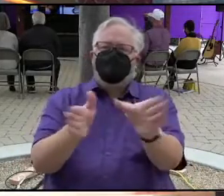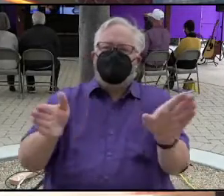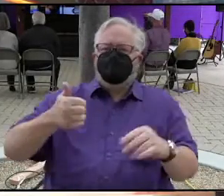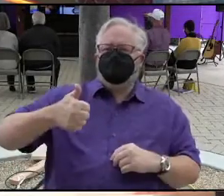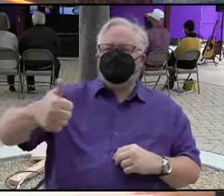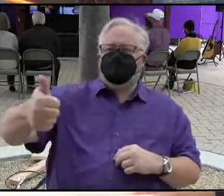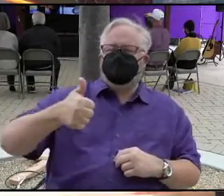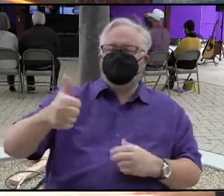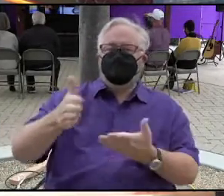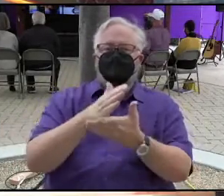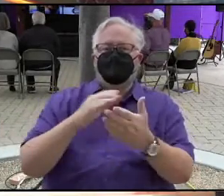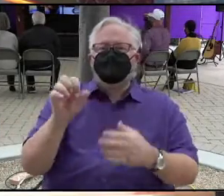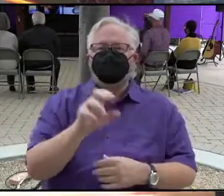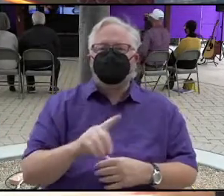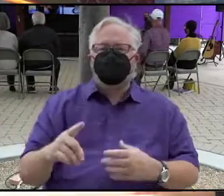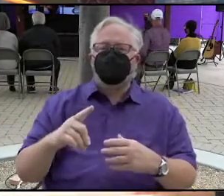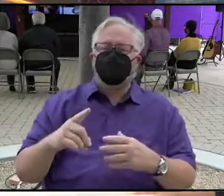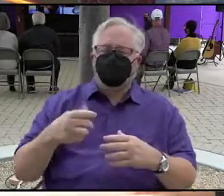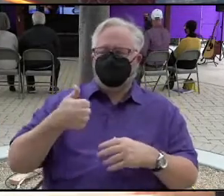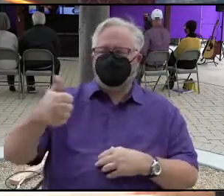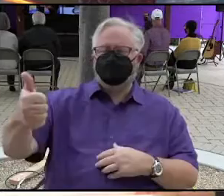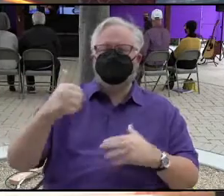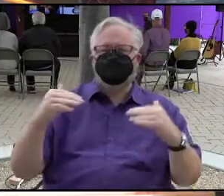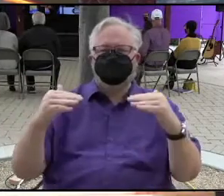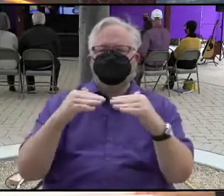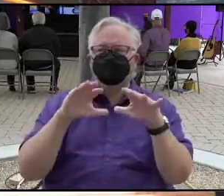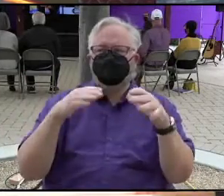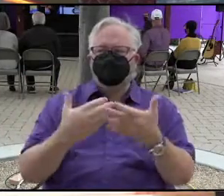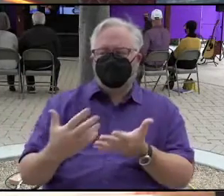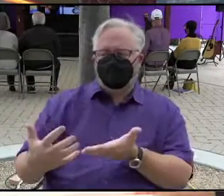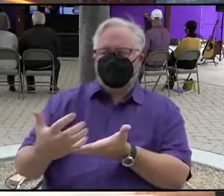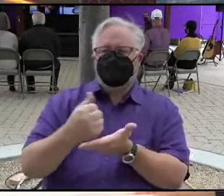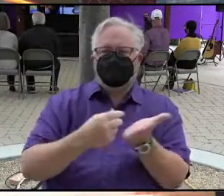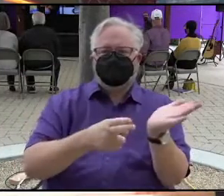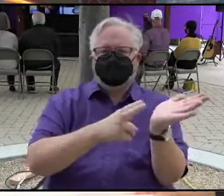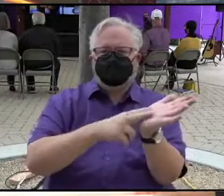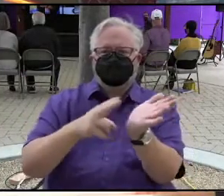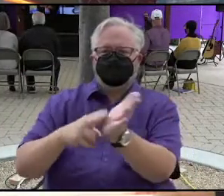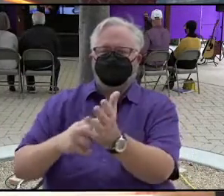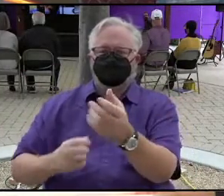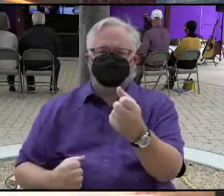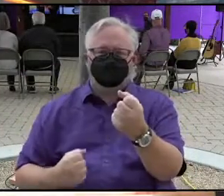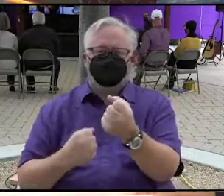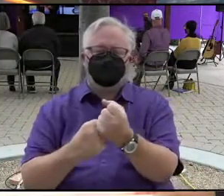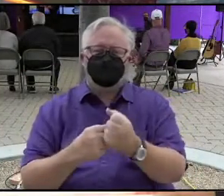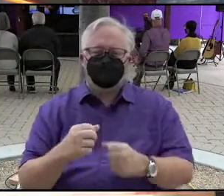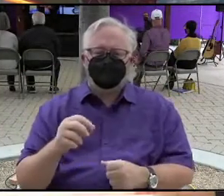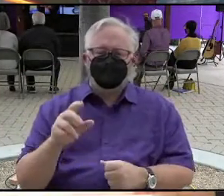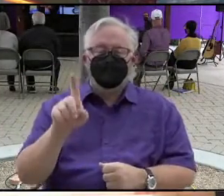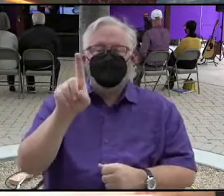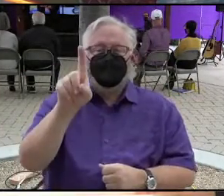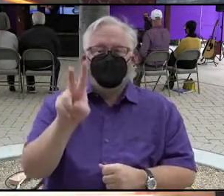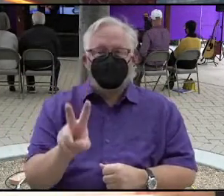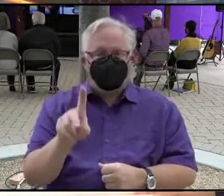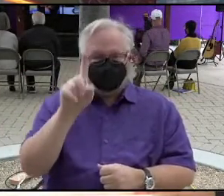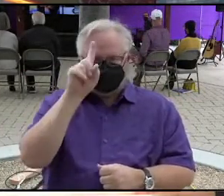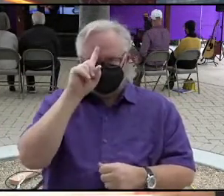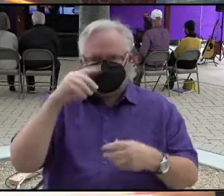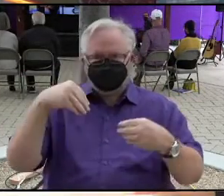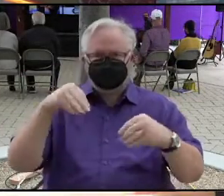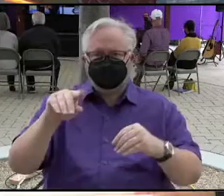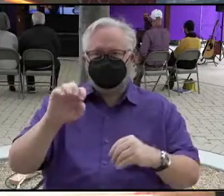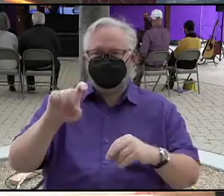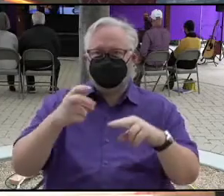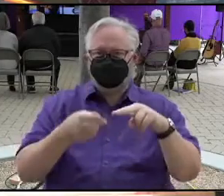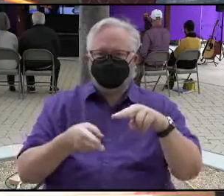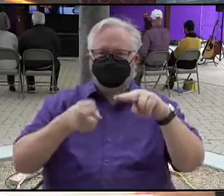Diego Transit Equity Working Group, the EHC is collecting signatures in support of a half-cent sales tax increase,